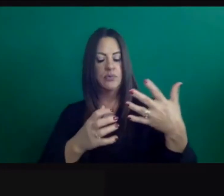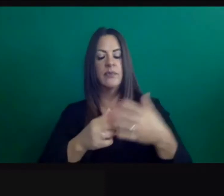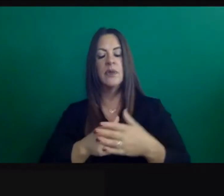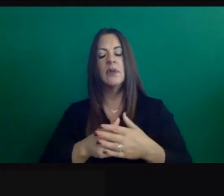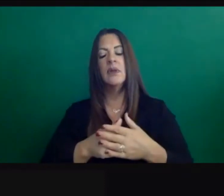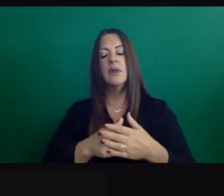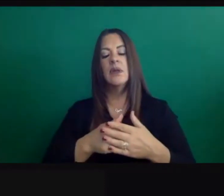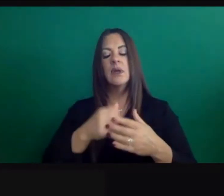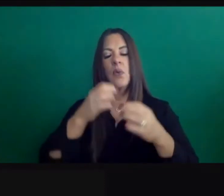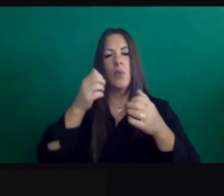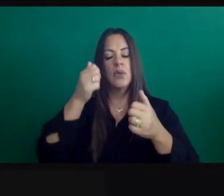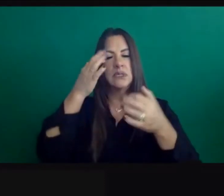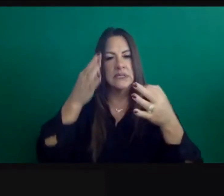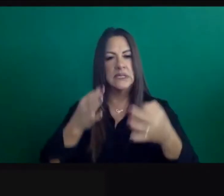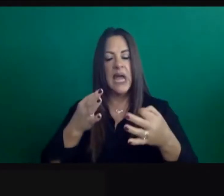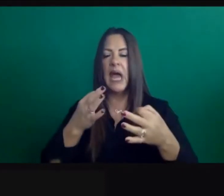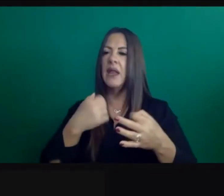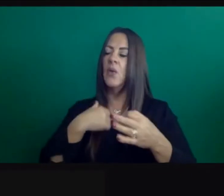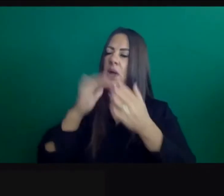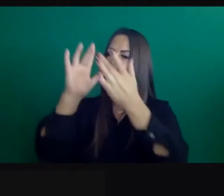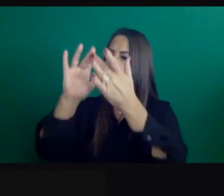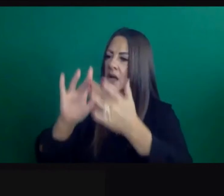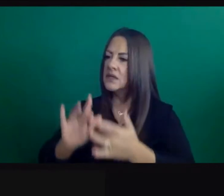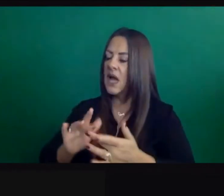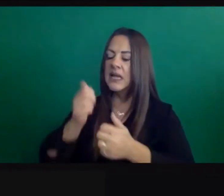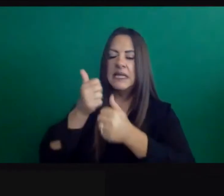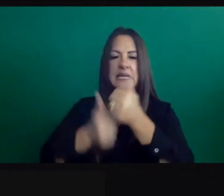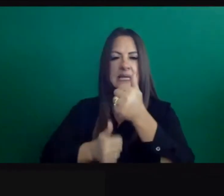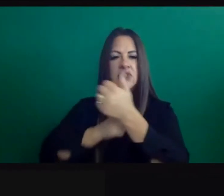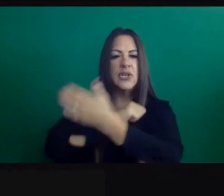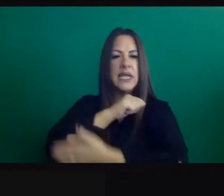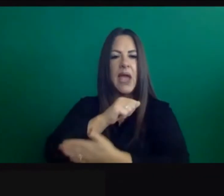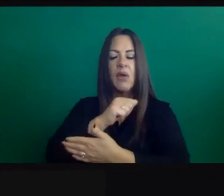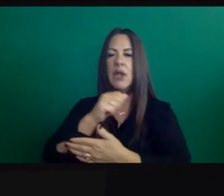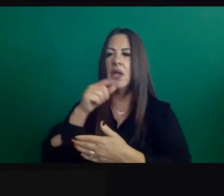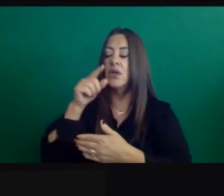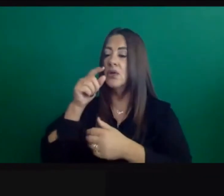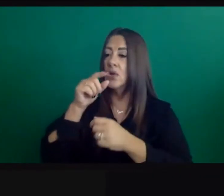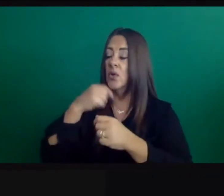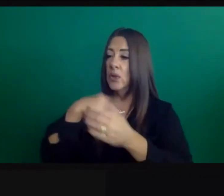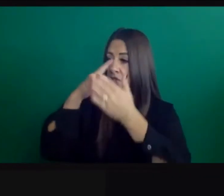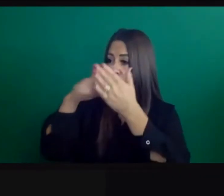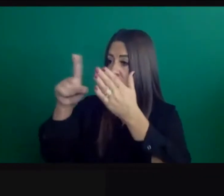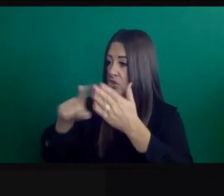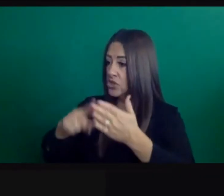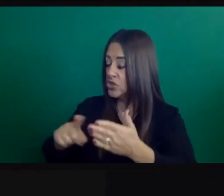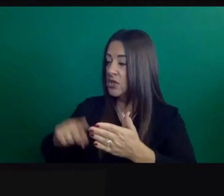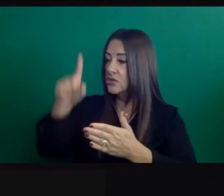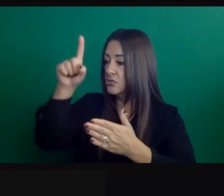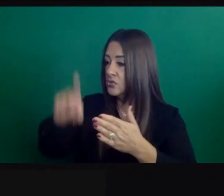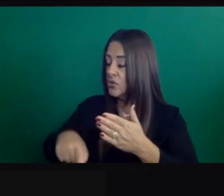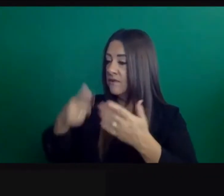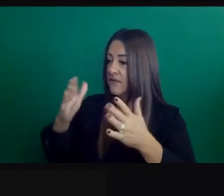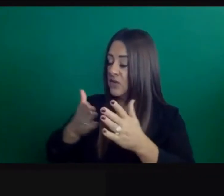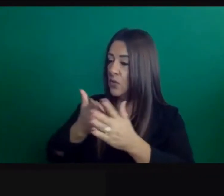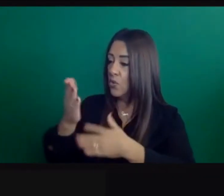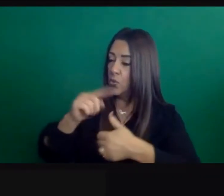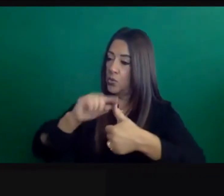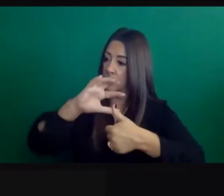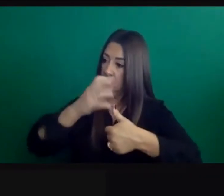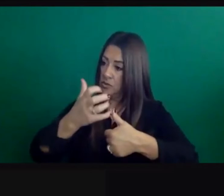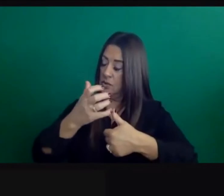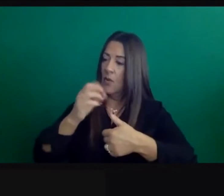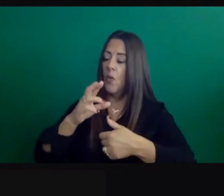determine where they are that day with their projected numbers. We often report it as either you are